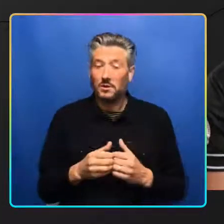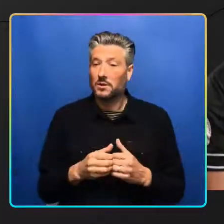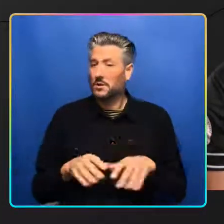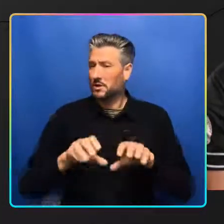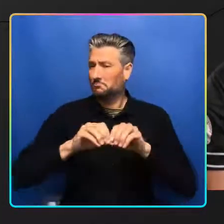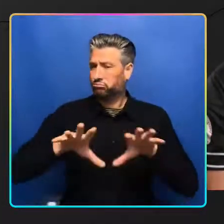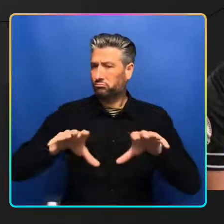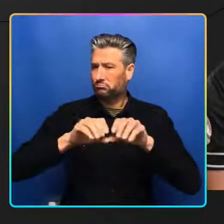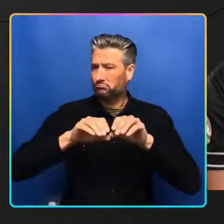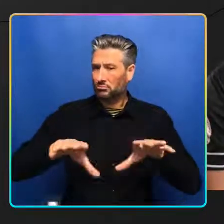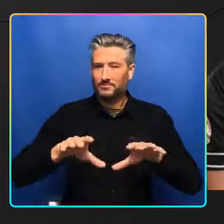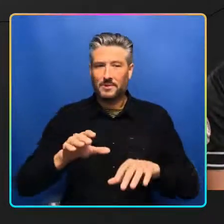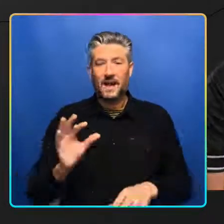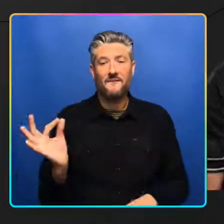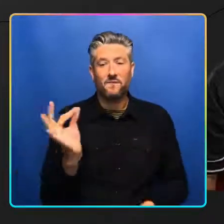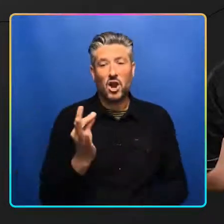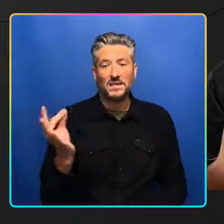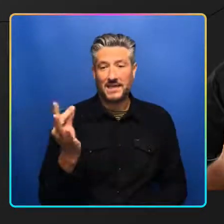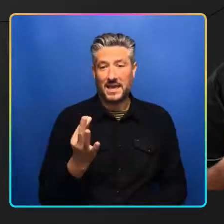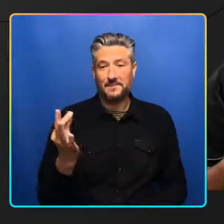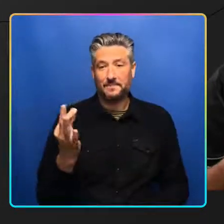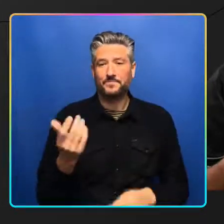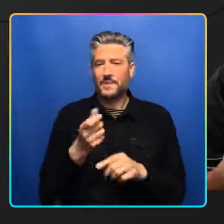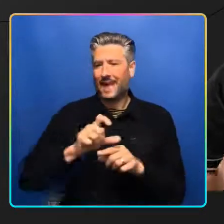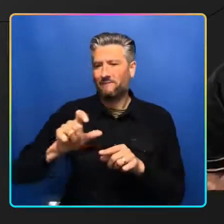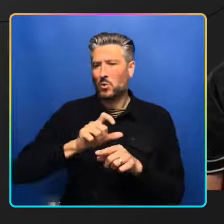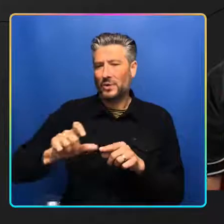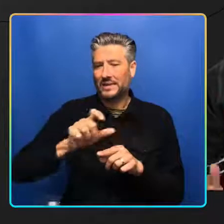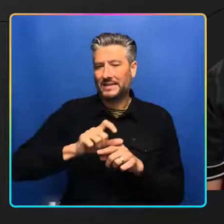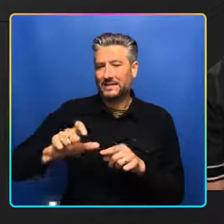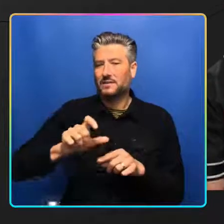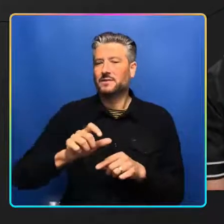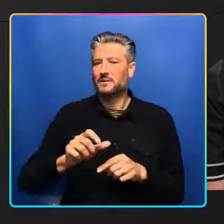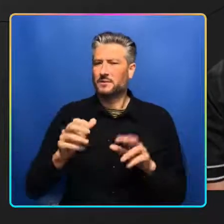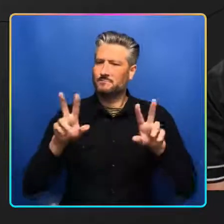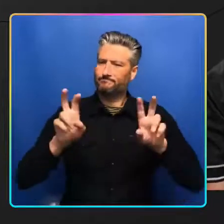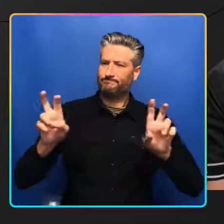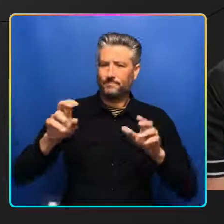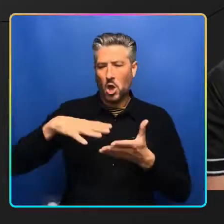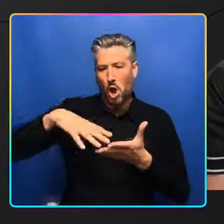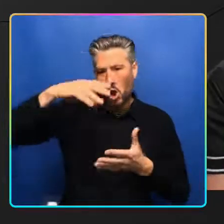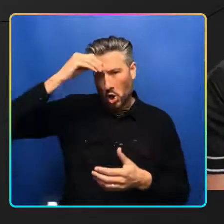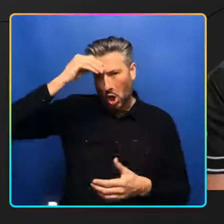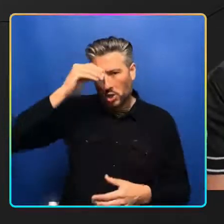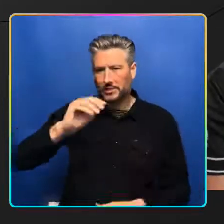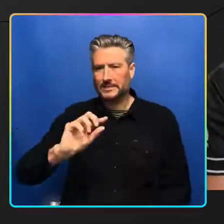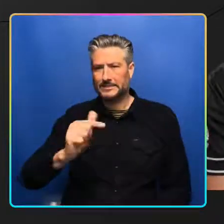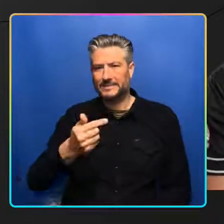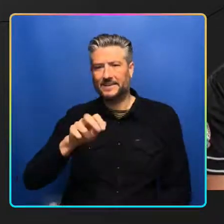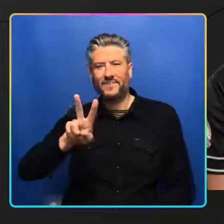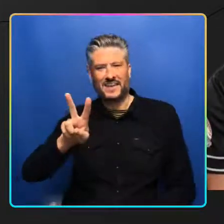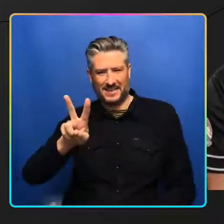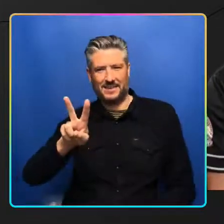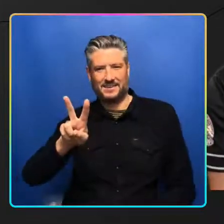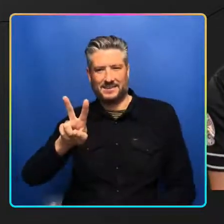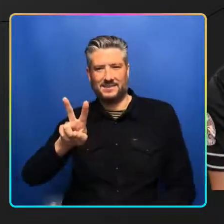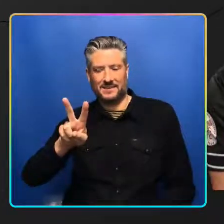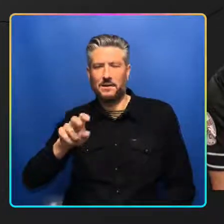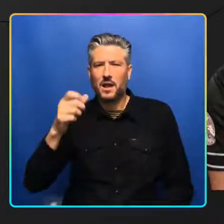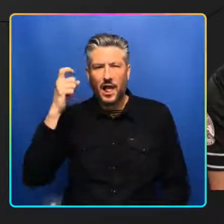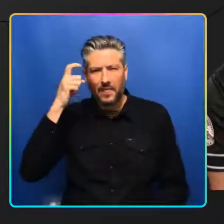every Friday, for me evening, for an American time zone afternoon, I